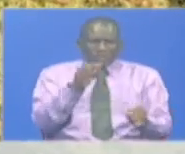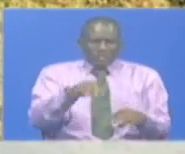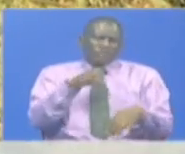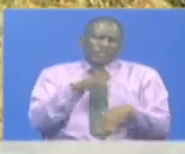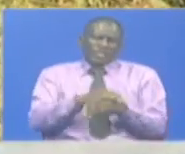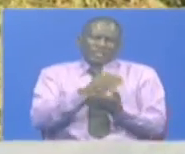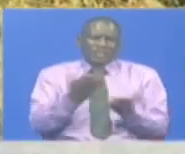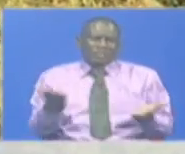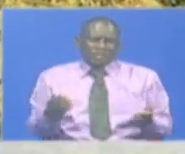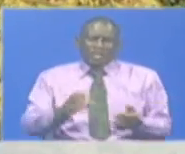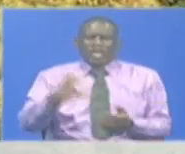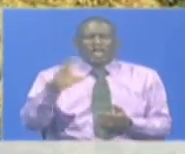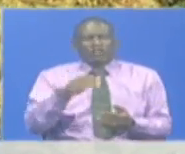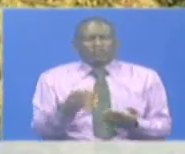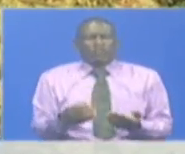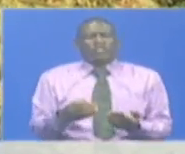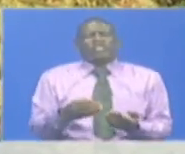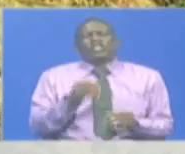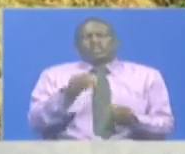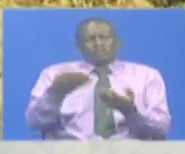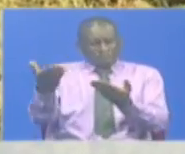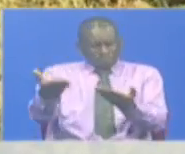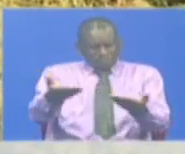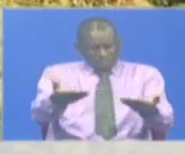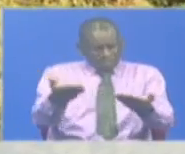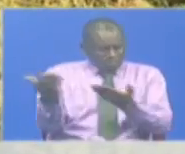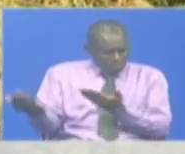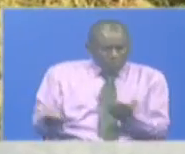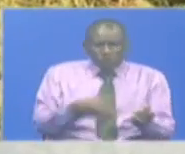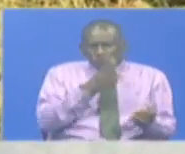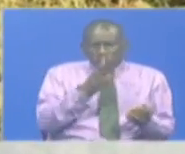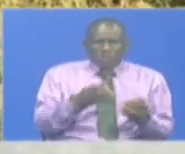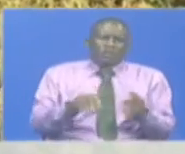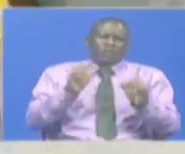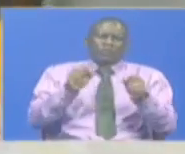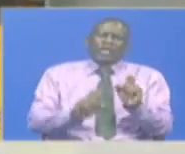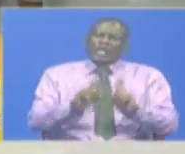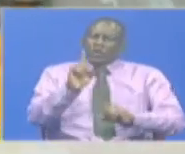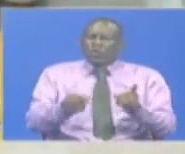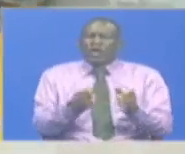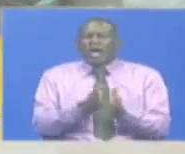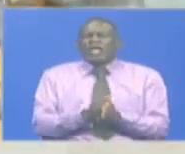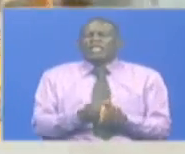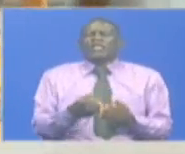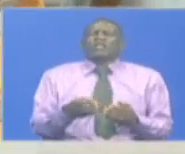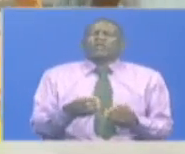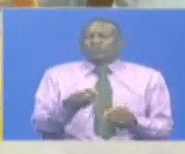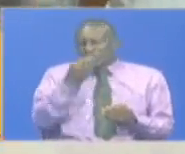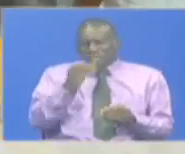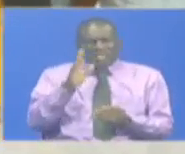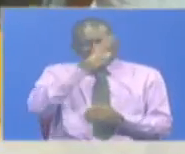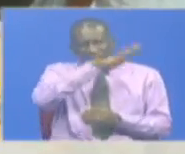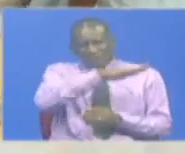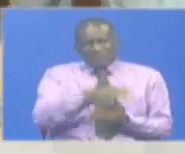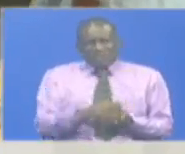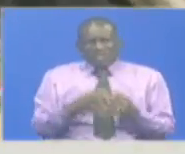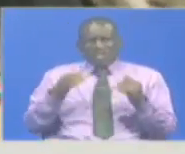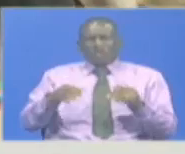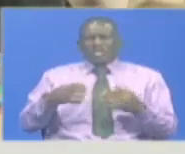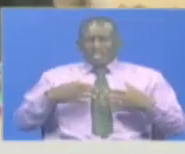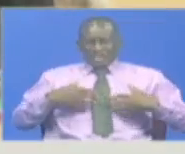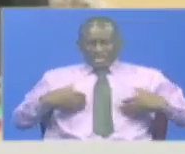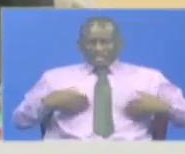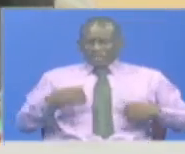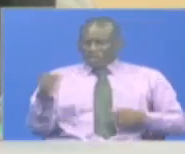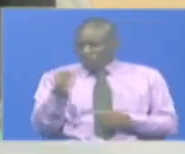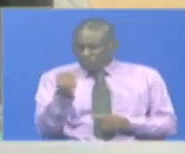kama ni maji tukunywe tupike yenye amepata tufuturu alhamdulillah. In yet another part of this camp in Garissa, Mzee